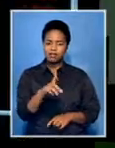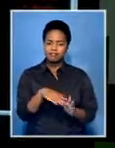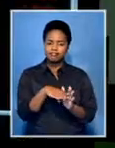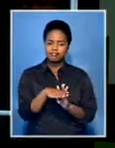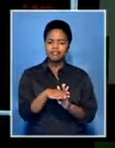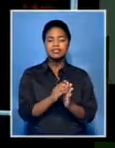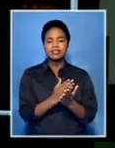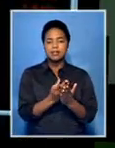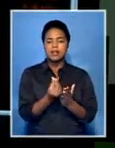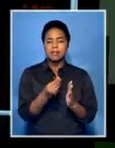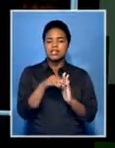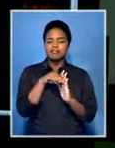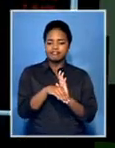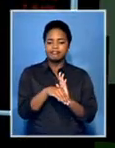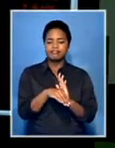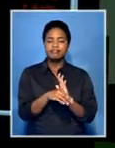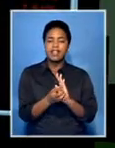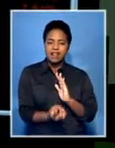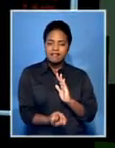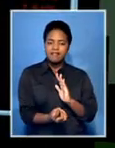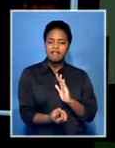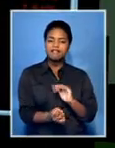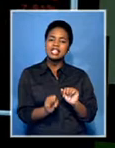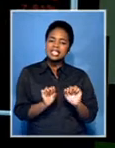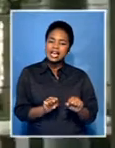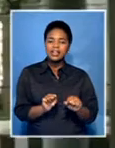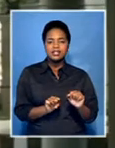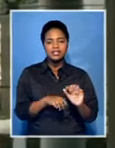636 to 383. So while there is less to